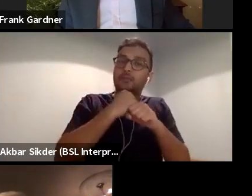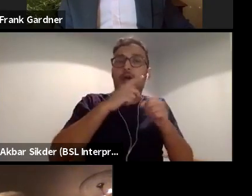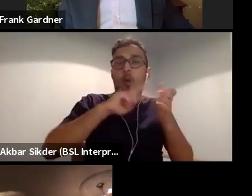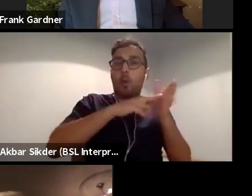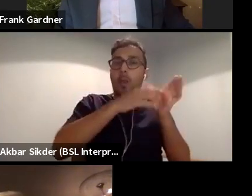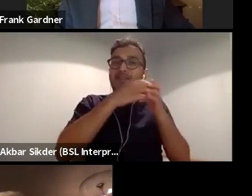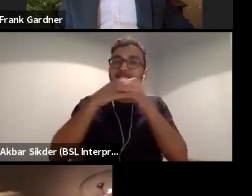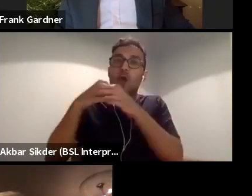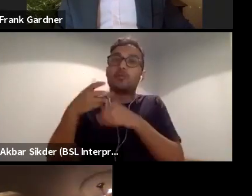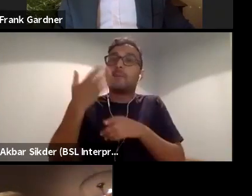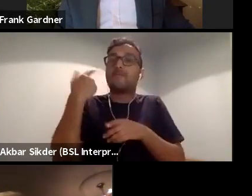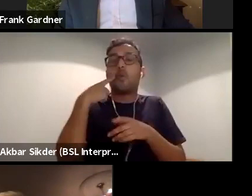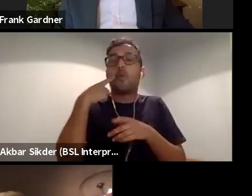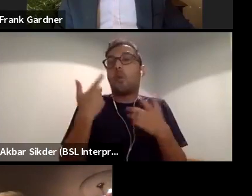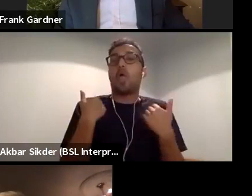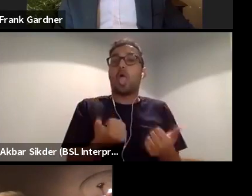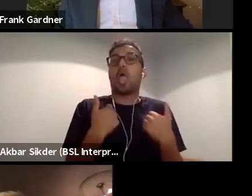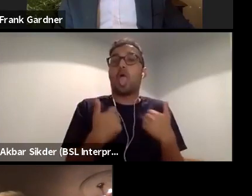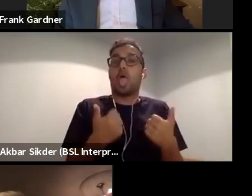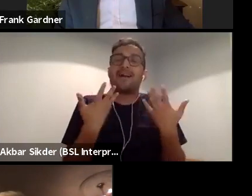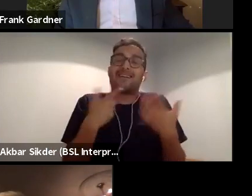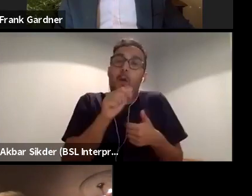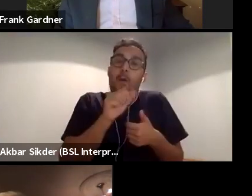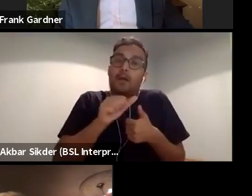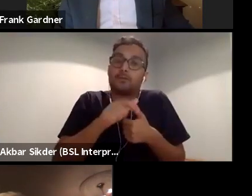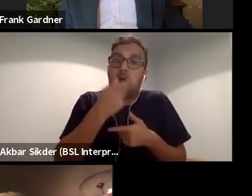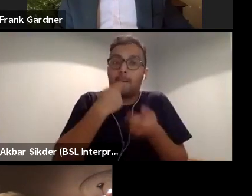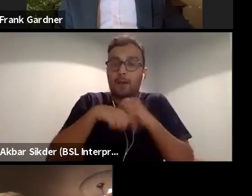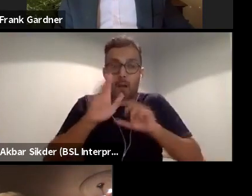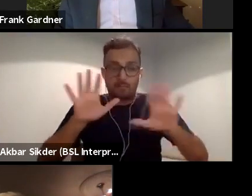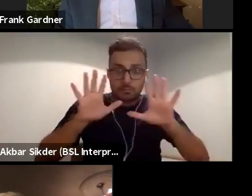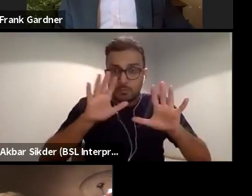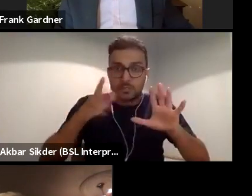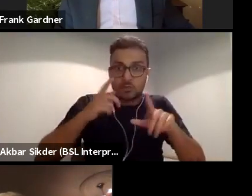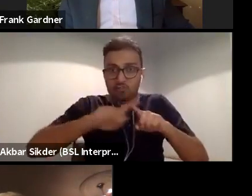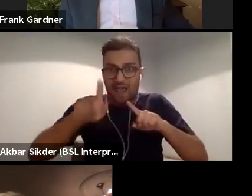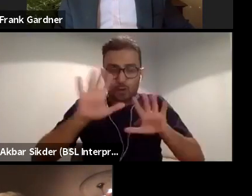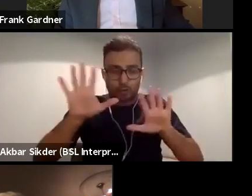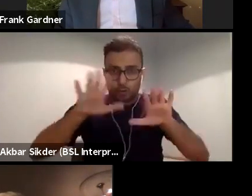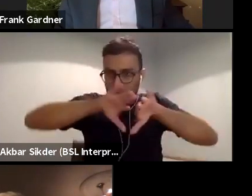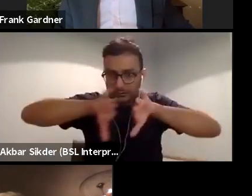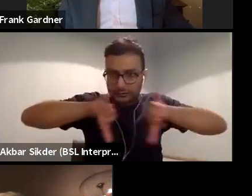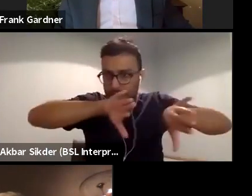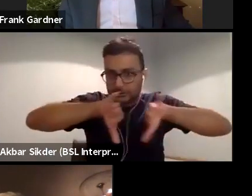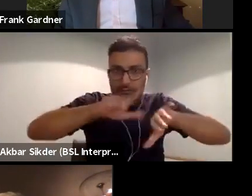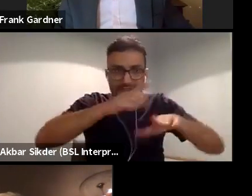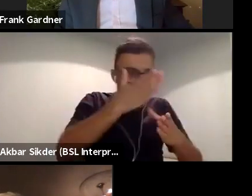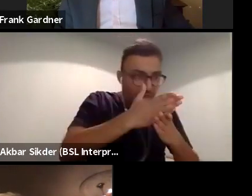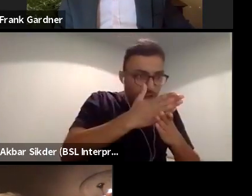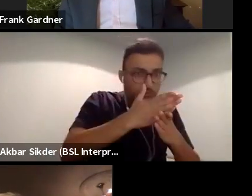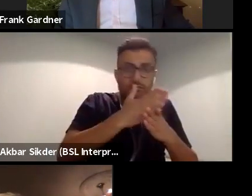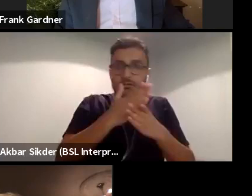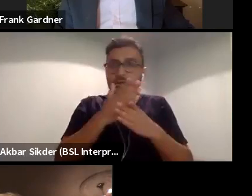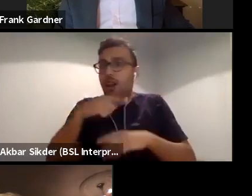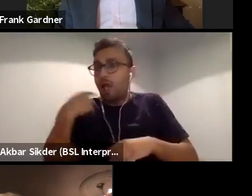out bias, unconscious or otherwise, from fact. But the reality